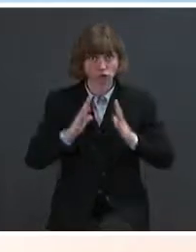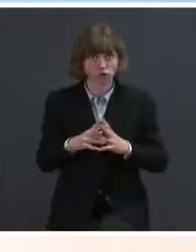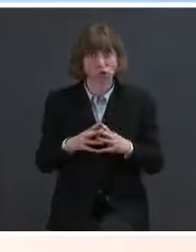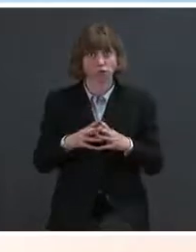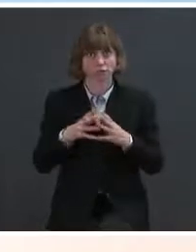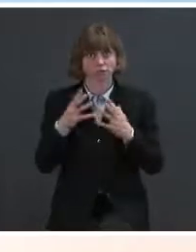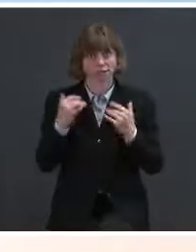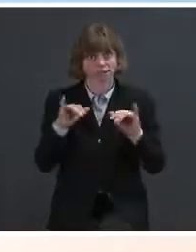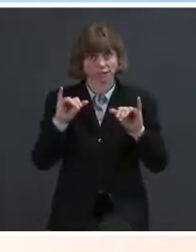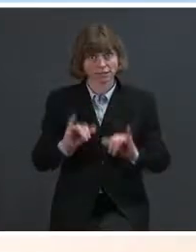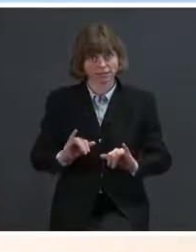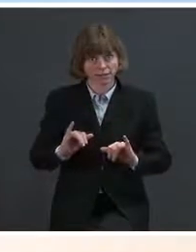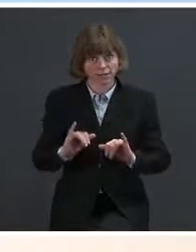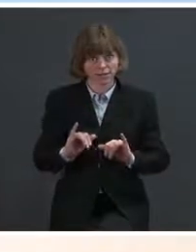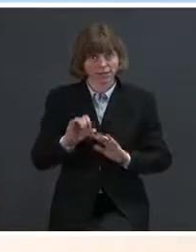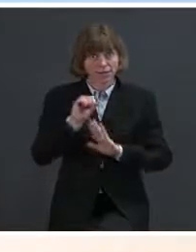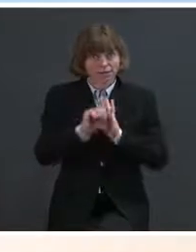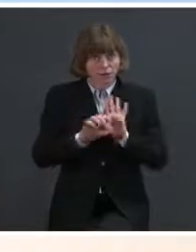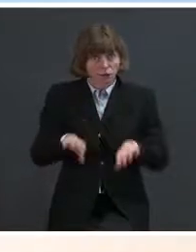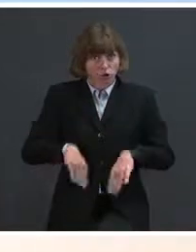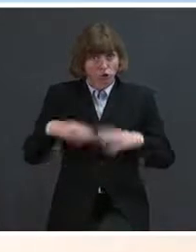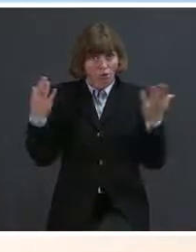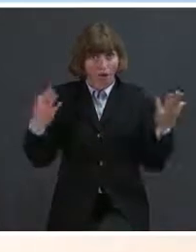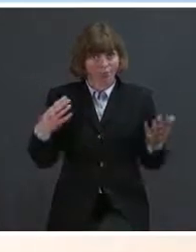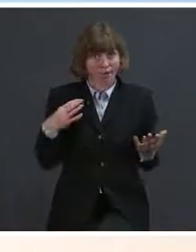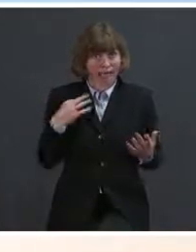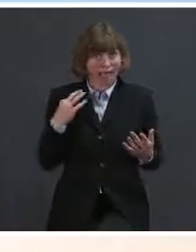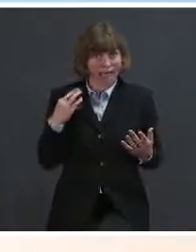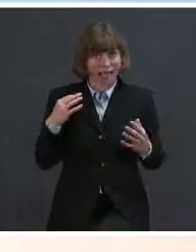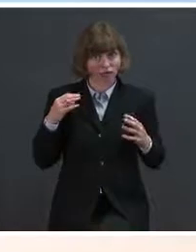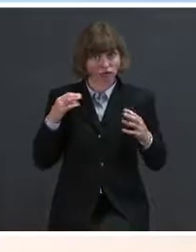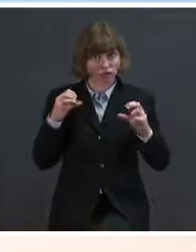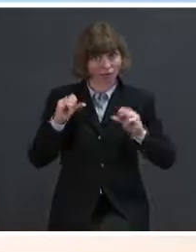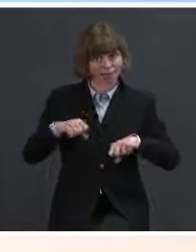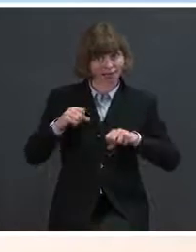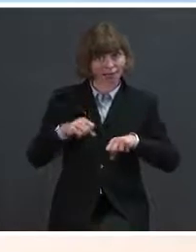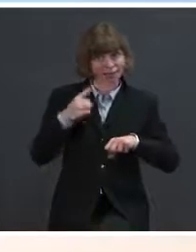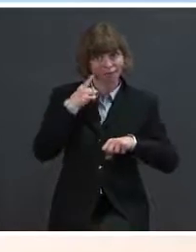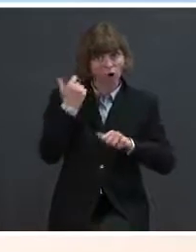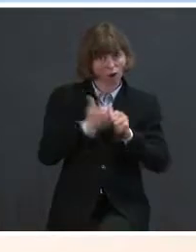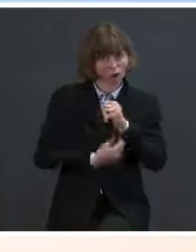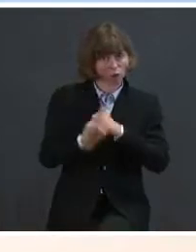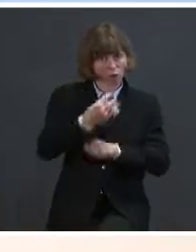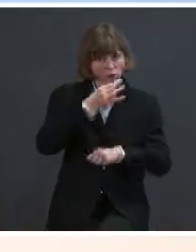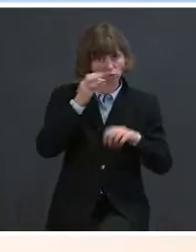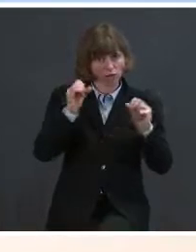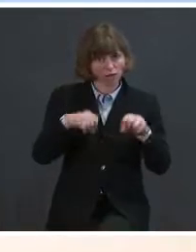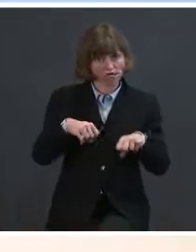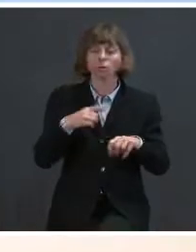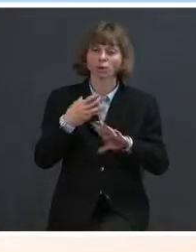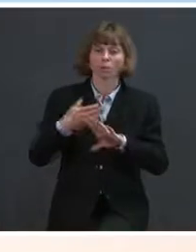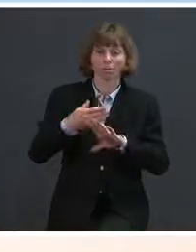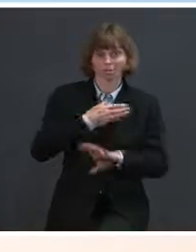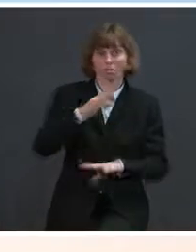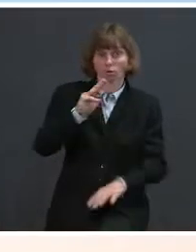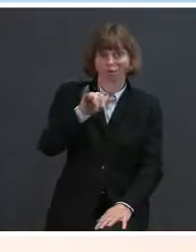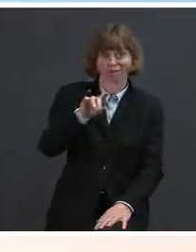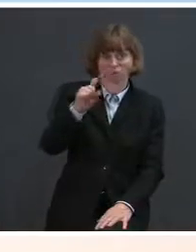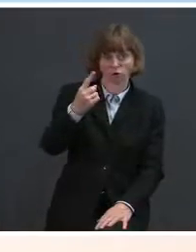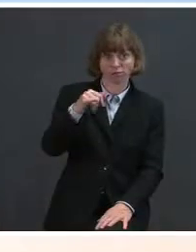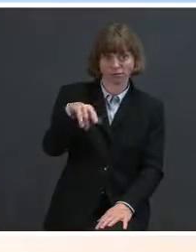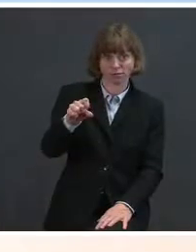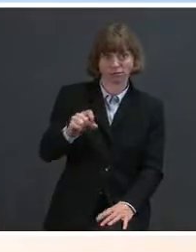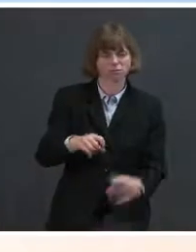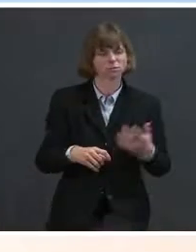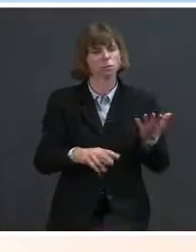saying states should open up eligibility to everyone as soon as possible. So By May 1st, yeah. So what does that mean right now